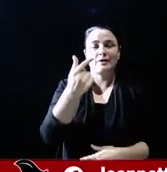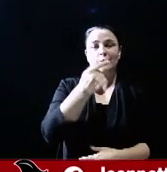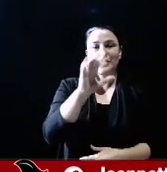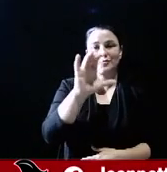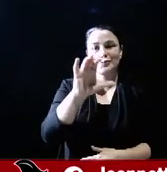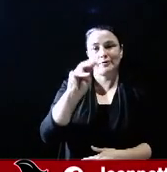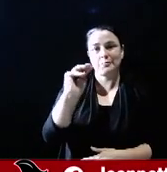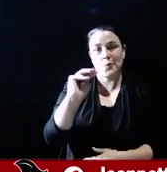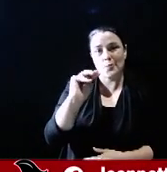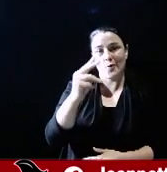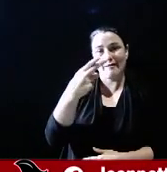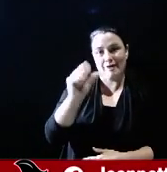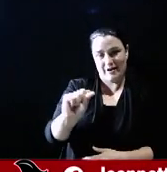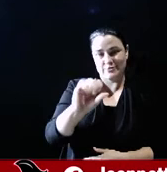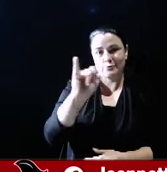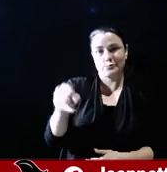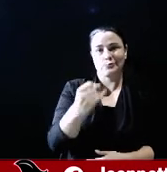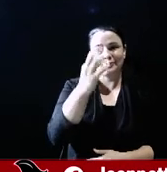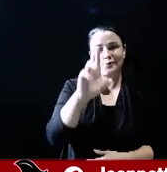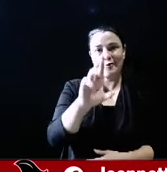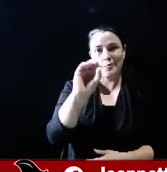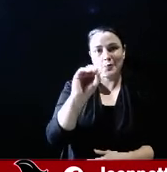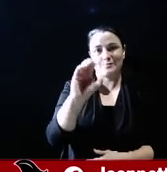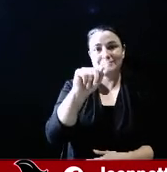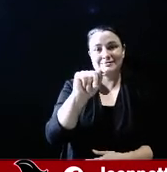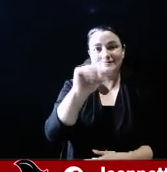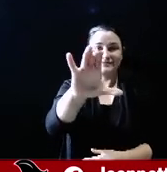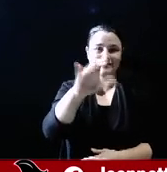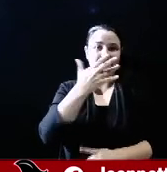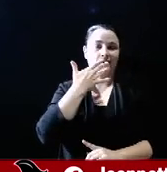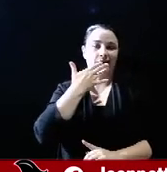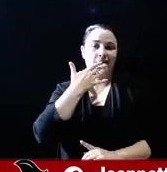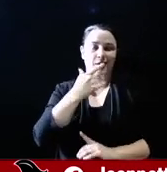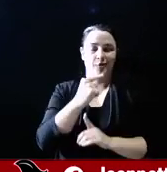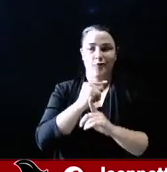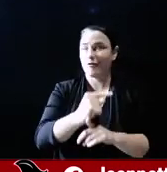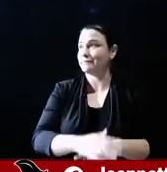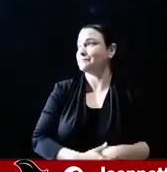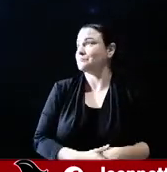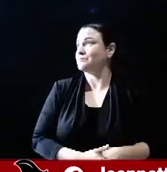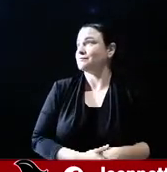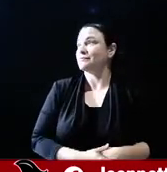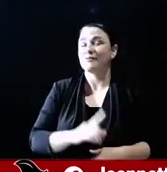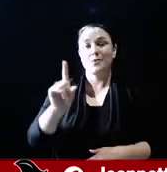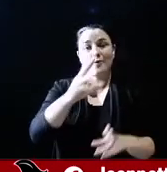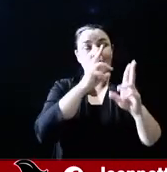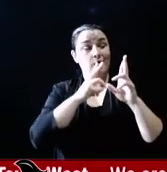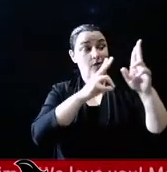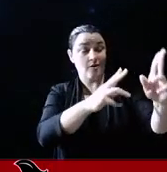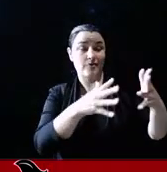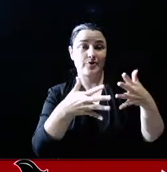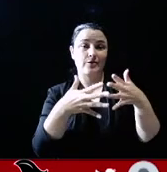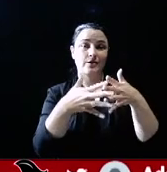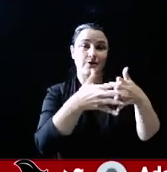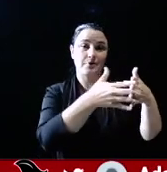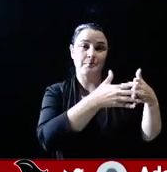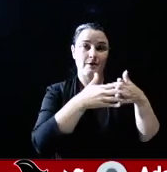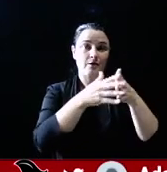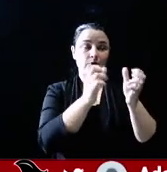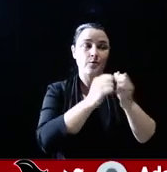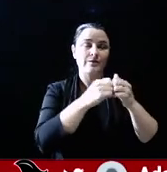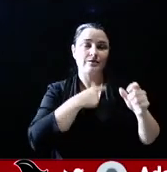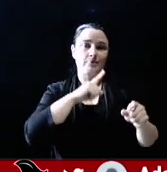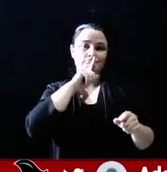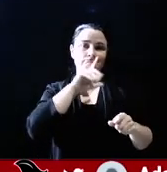High School Corps Junior ROTC Color Guard. We will honor America with the Choral Pledge of Allegiance and